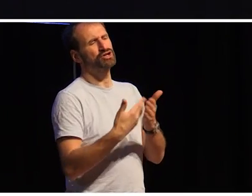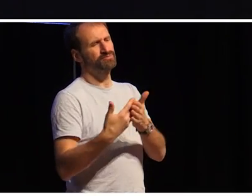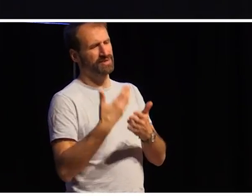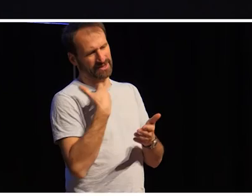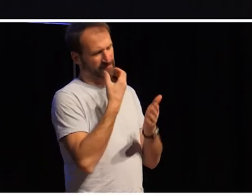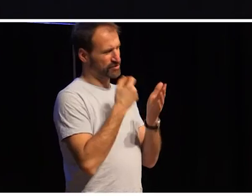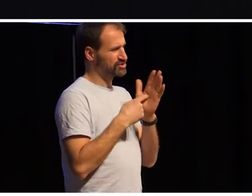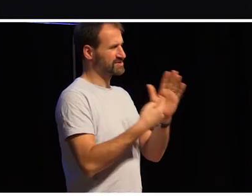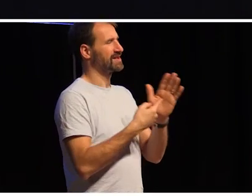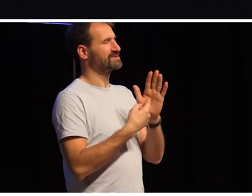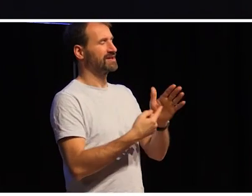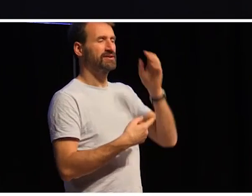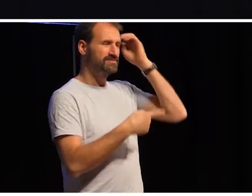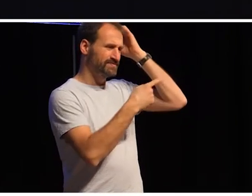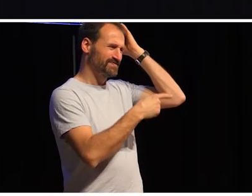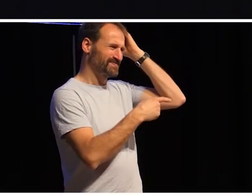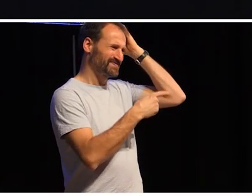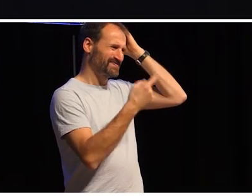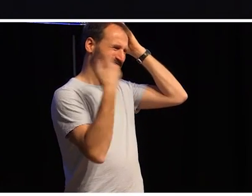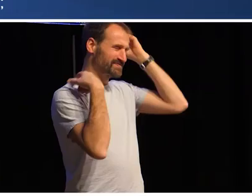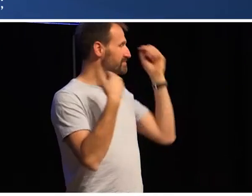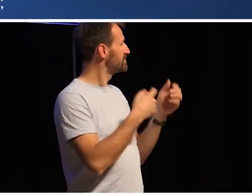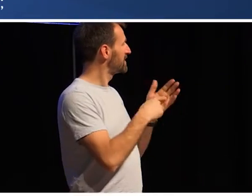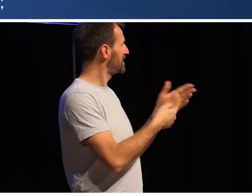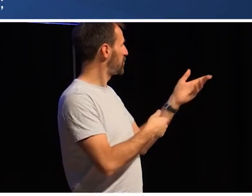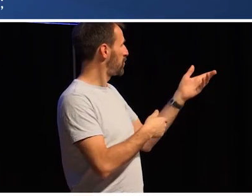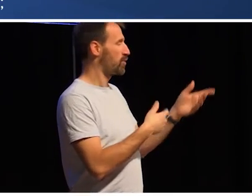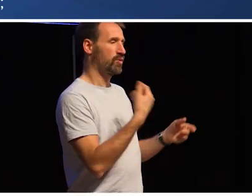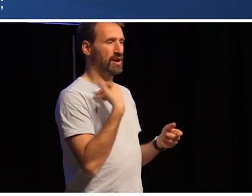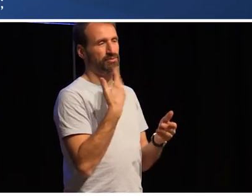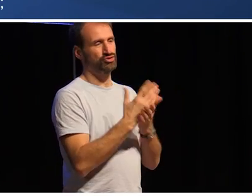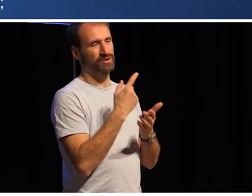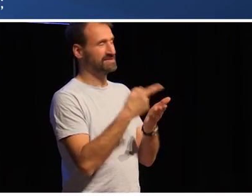related to the demo that you saw earlier.